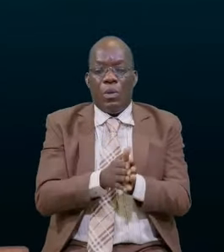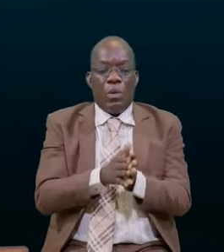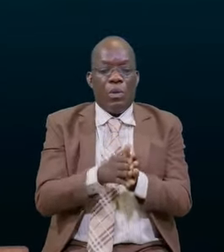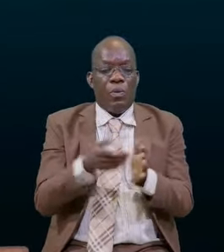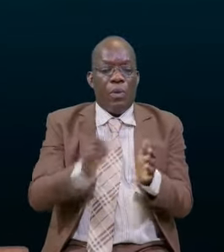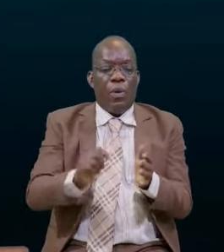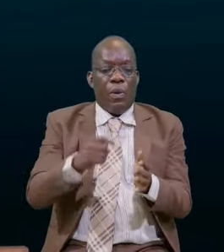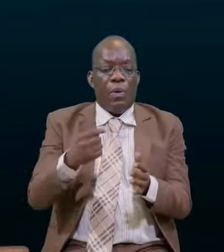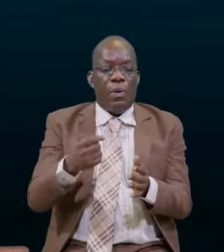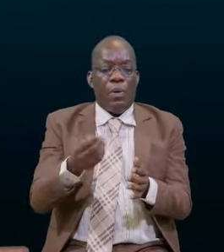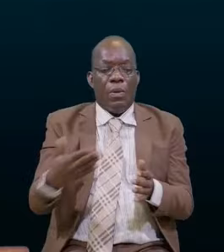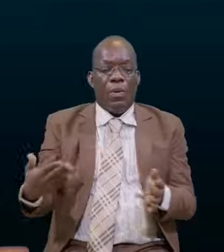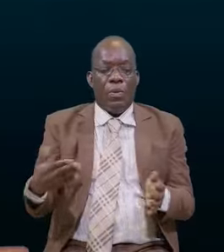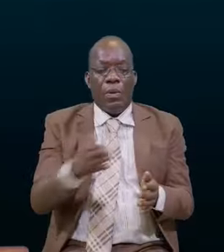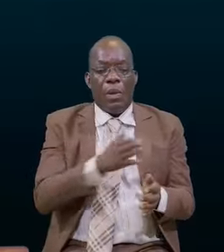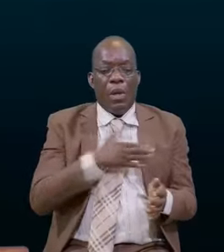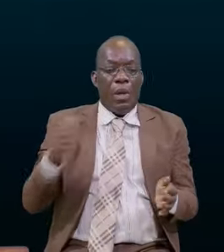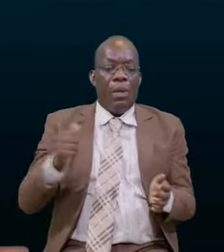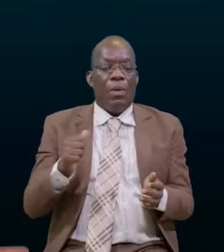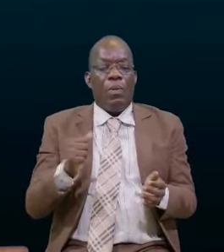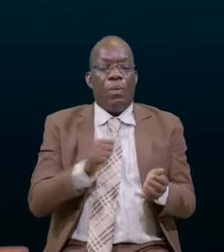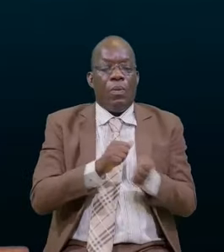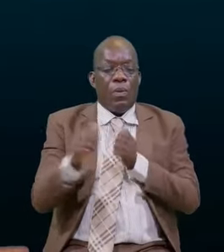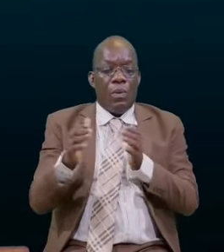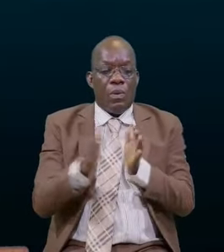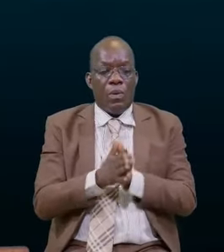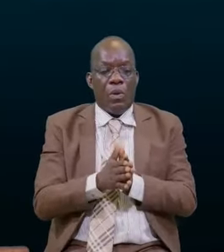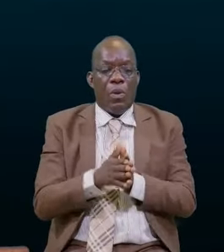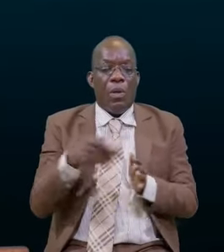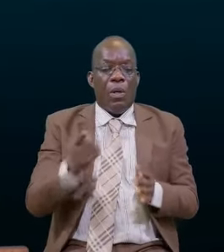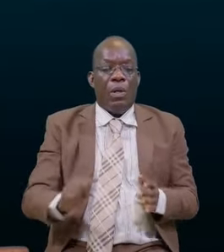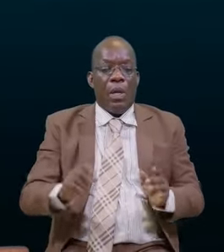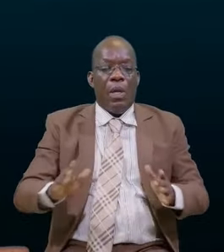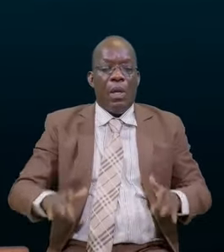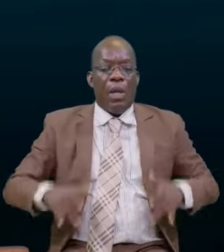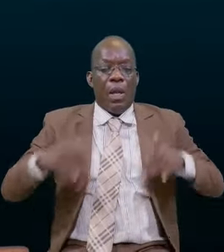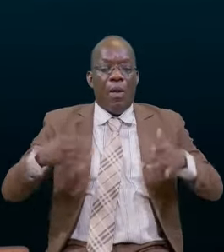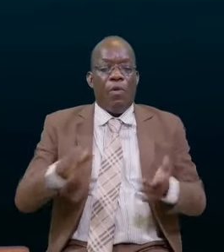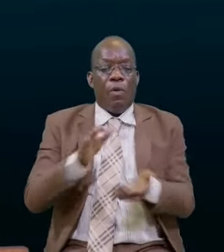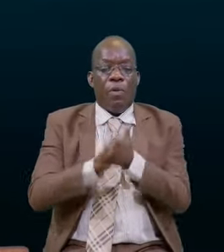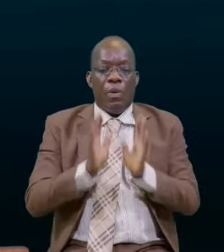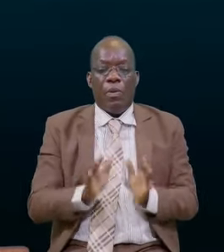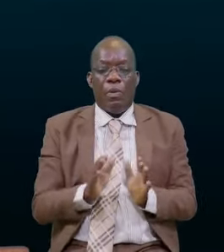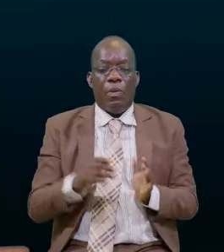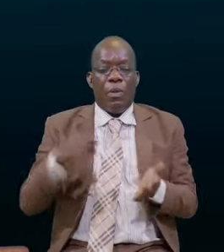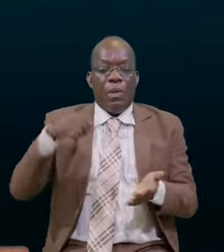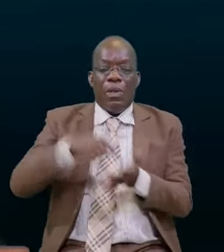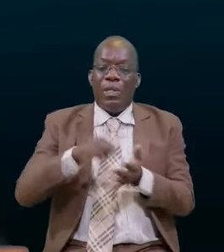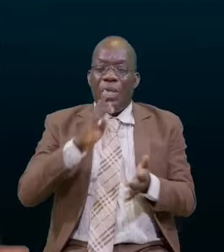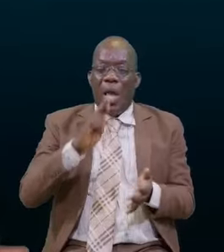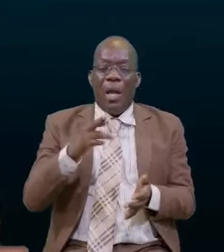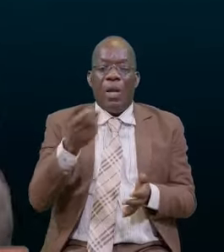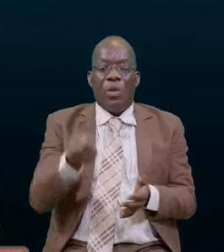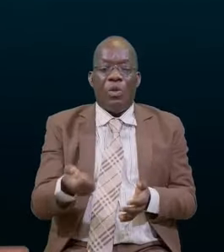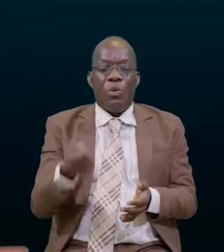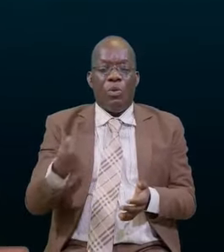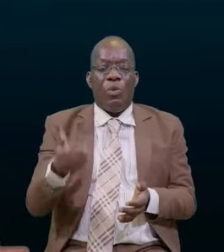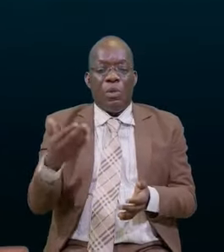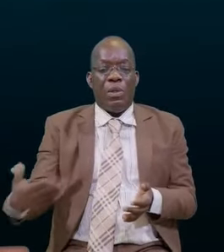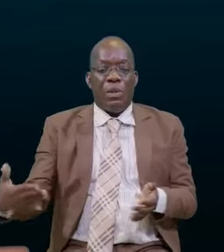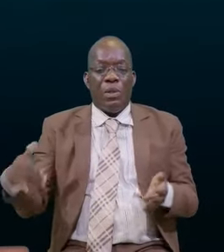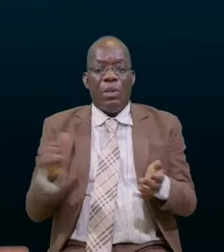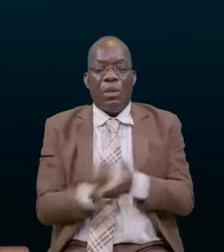leav and spay and defile and pollute the life of the believer these are little little things that are of